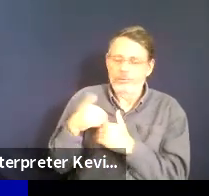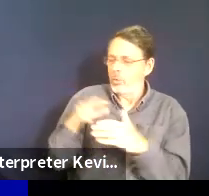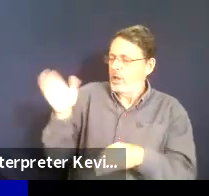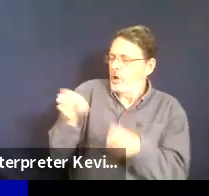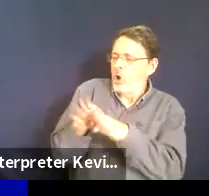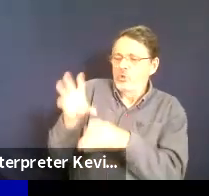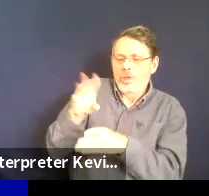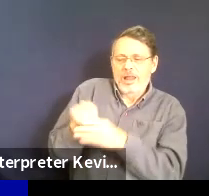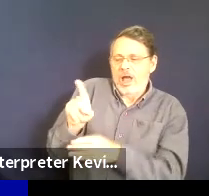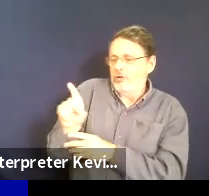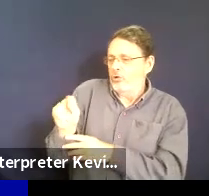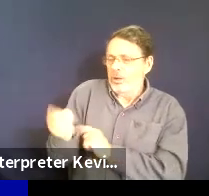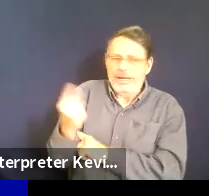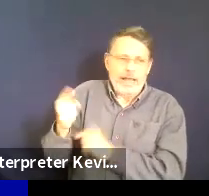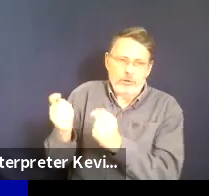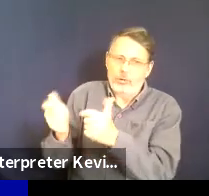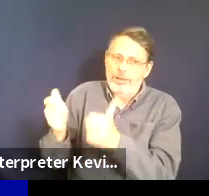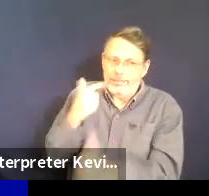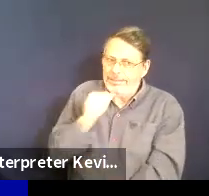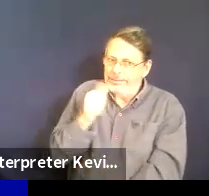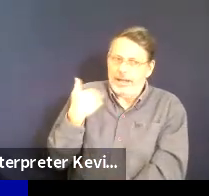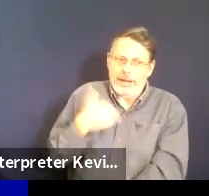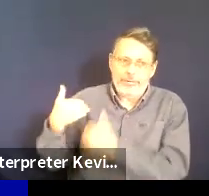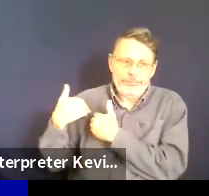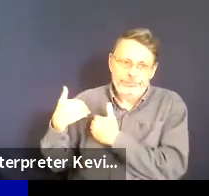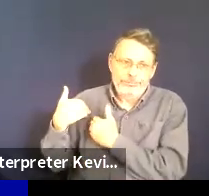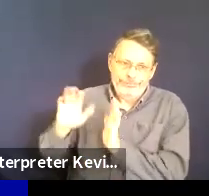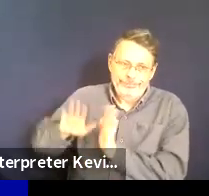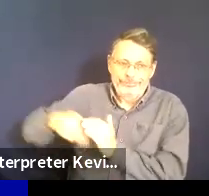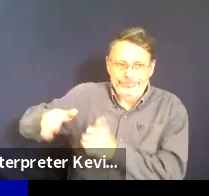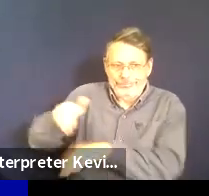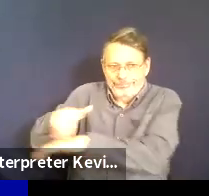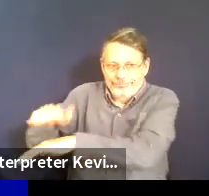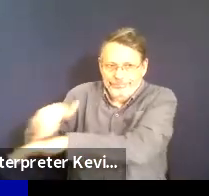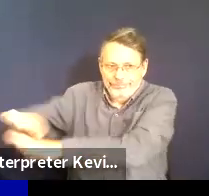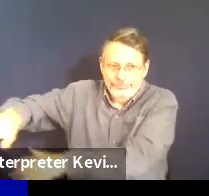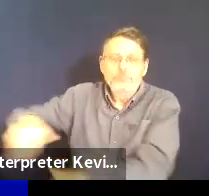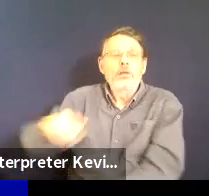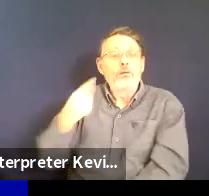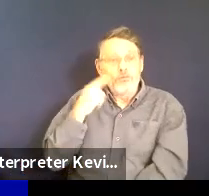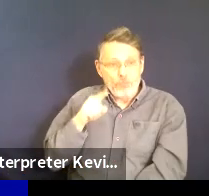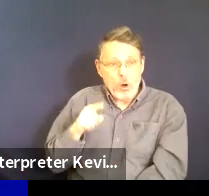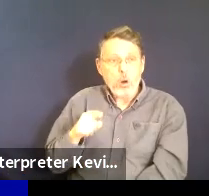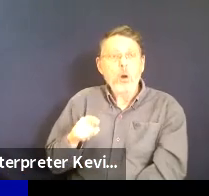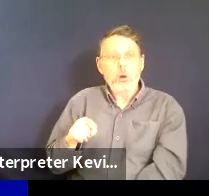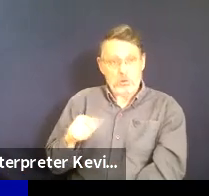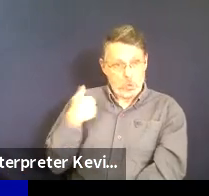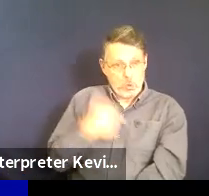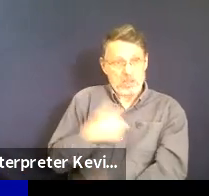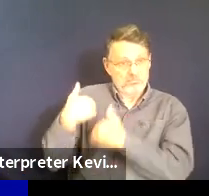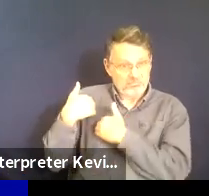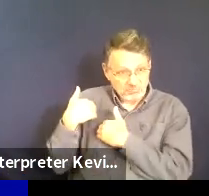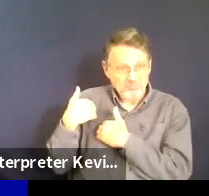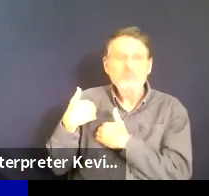those much quicker. With regards to complaints that we need to do in full investigation, our